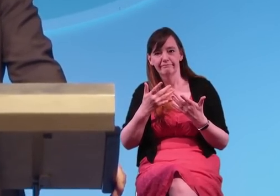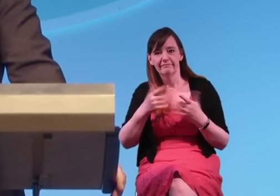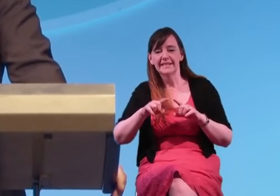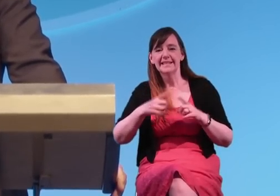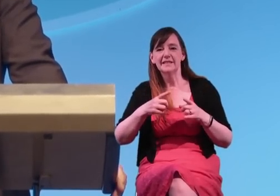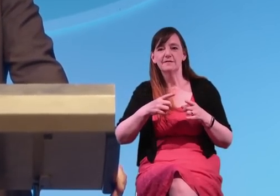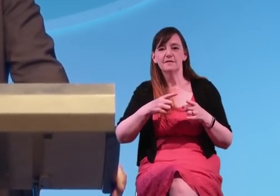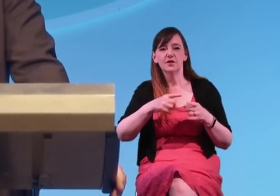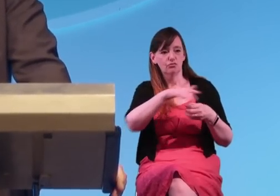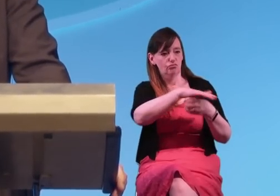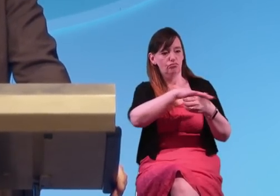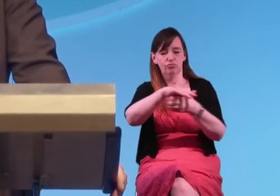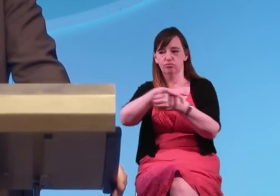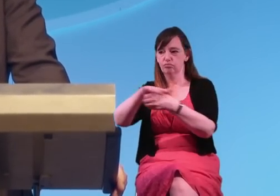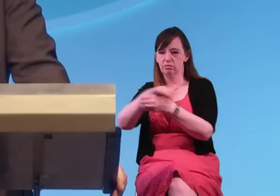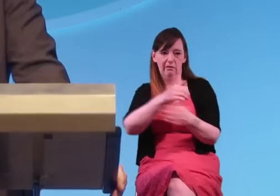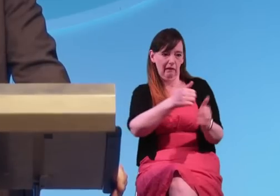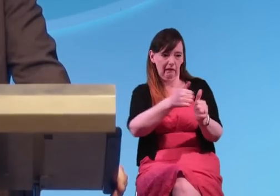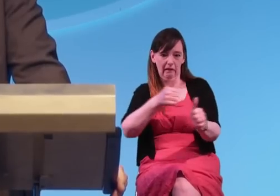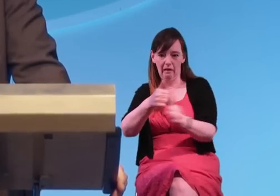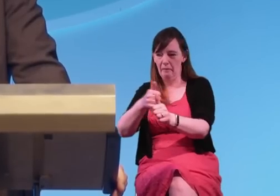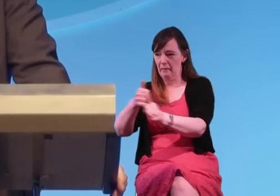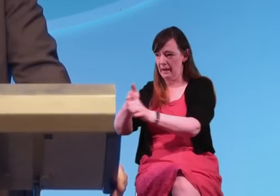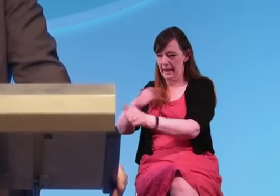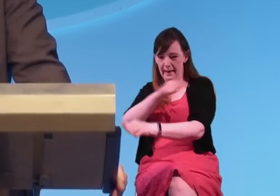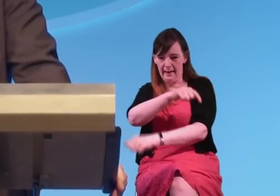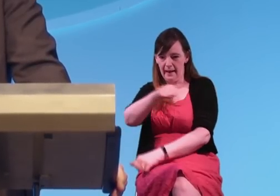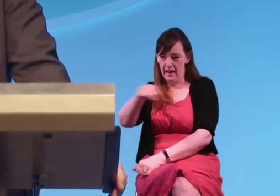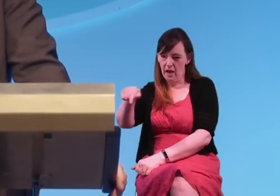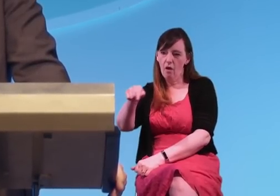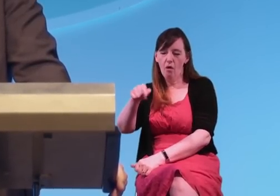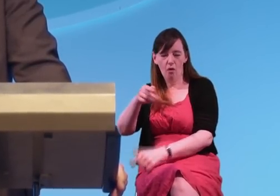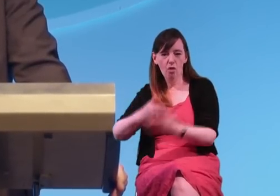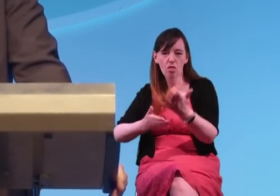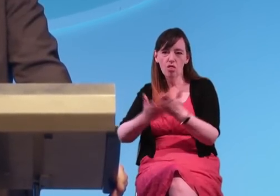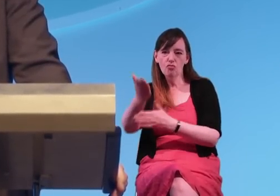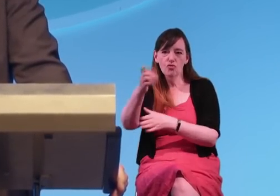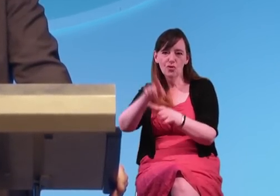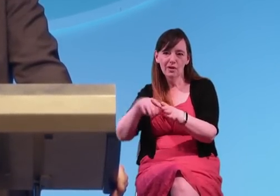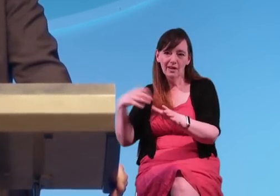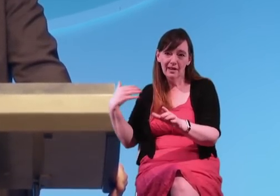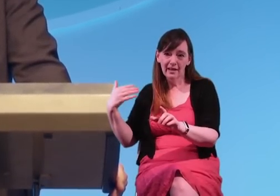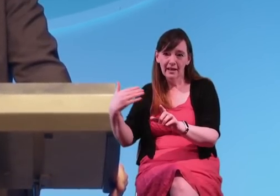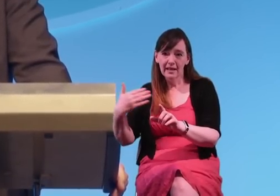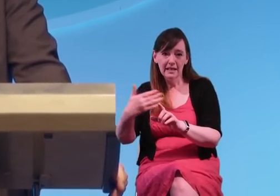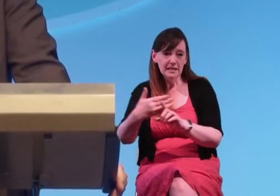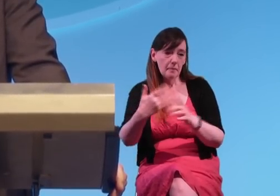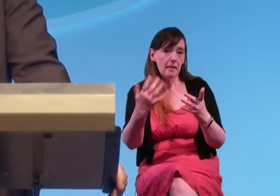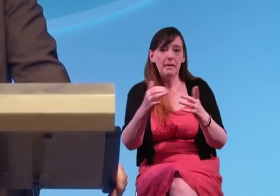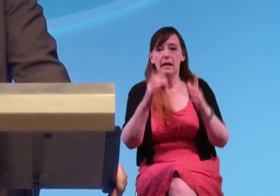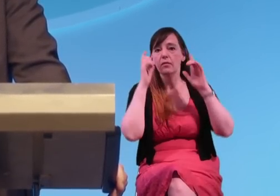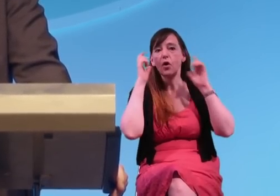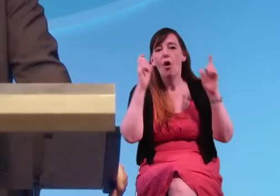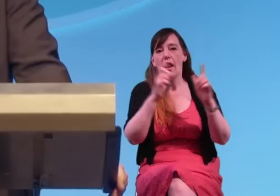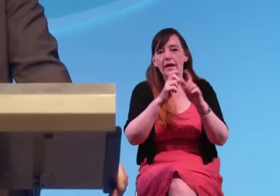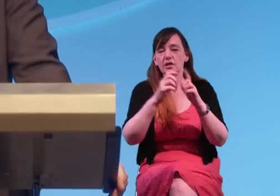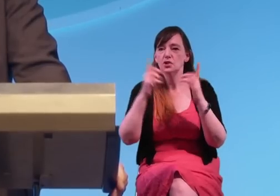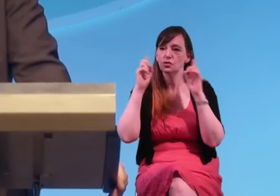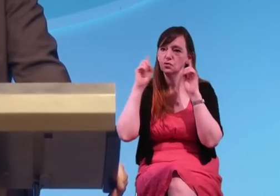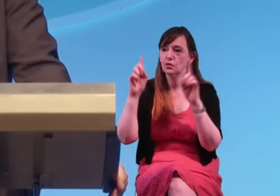environment, institutions that are known to us over the years, whether they be colleges of education